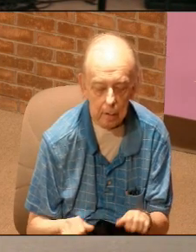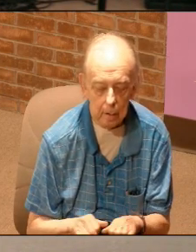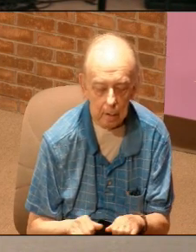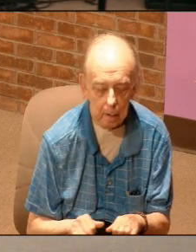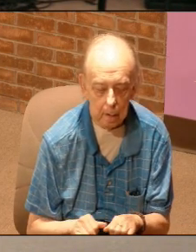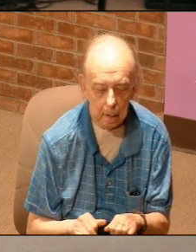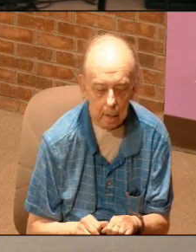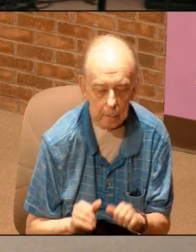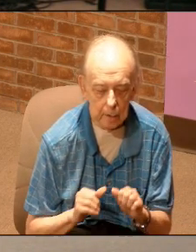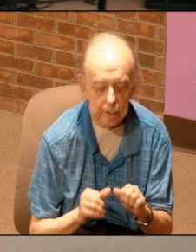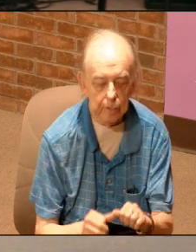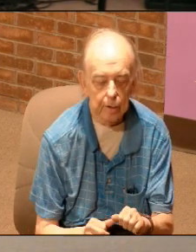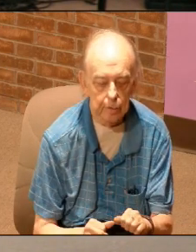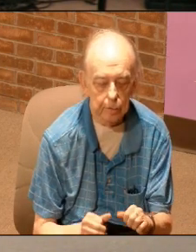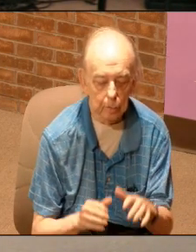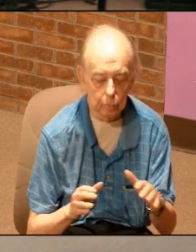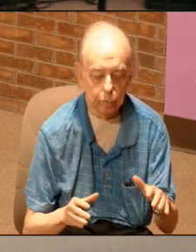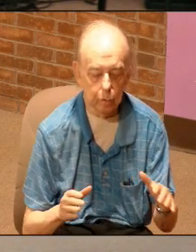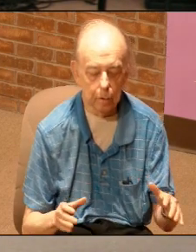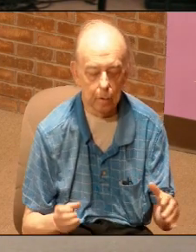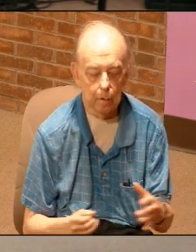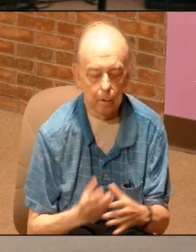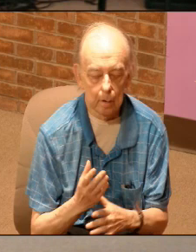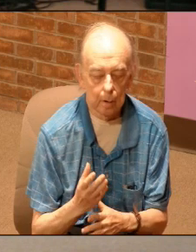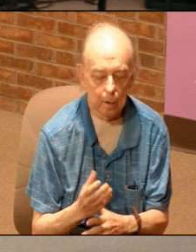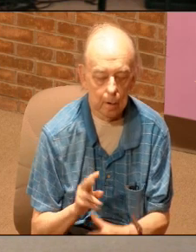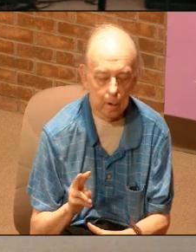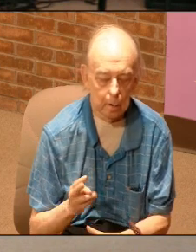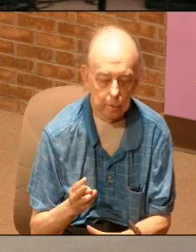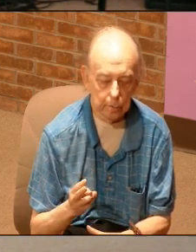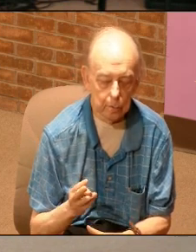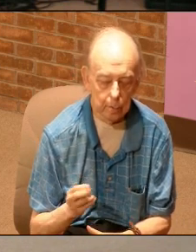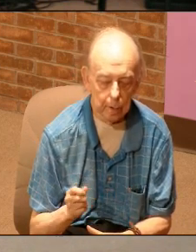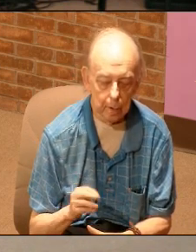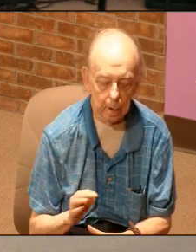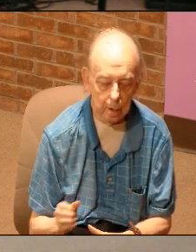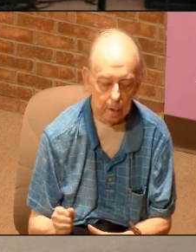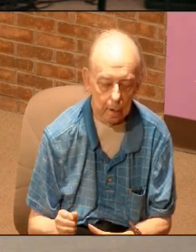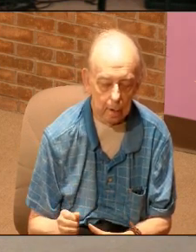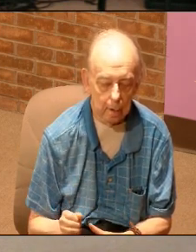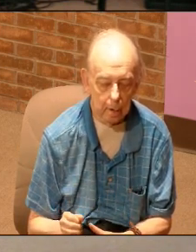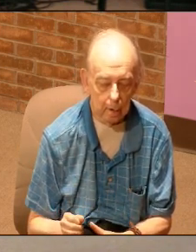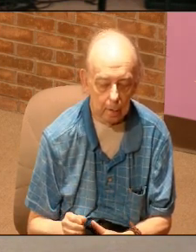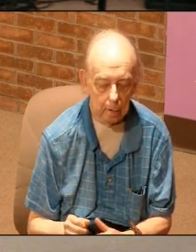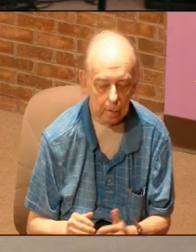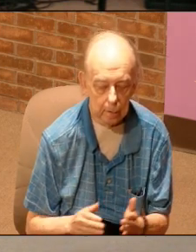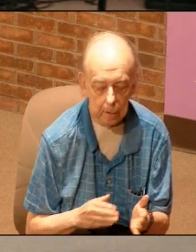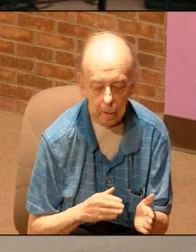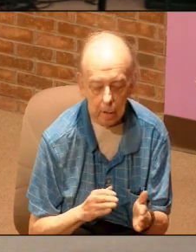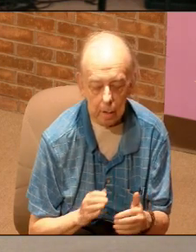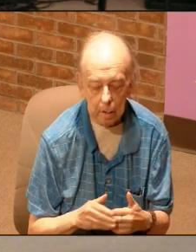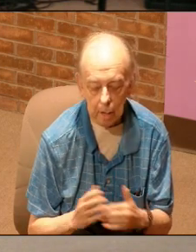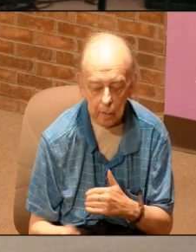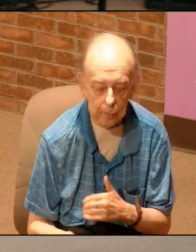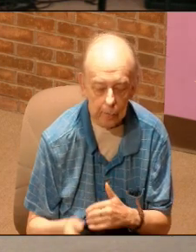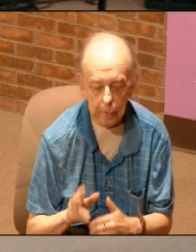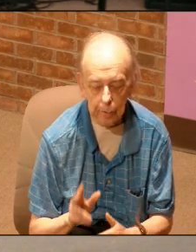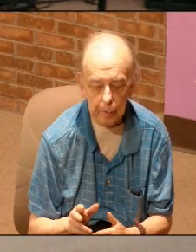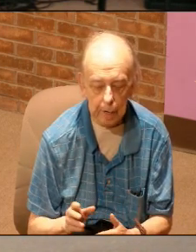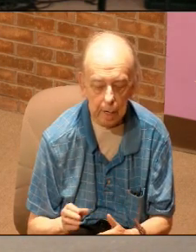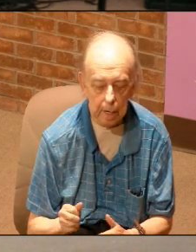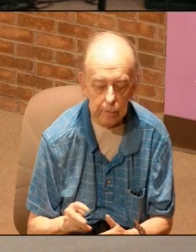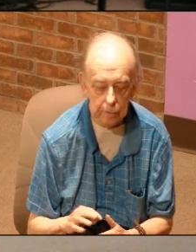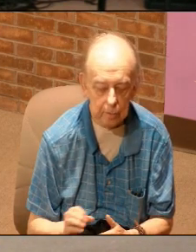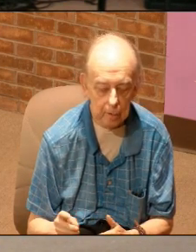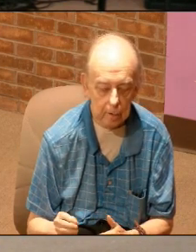to expand. So a 2-inch domino could topple over a 3-inch domino. A 3-inch